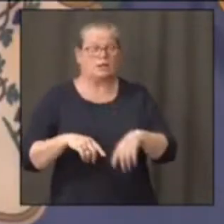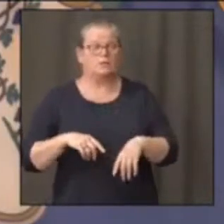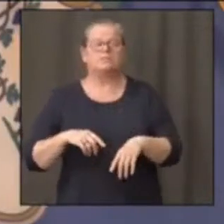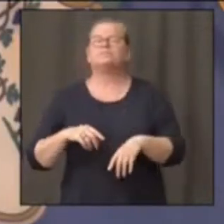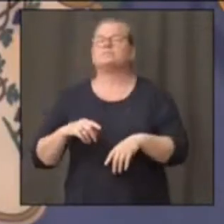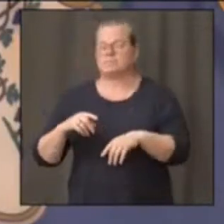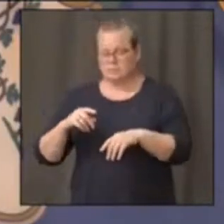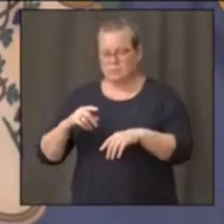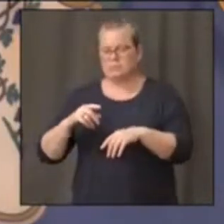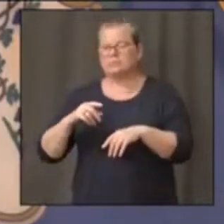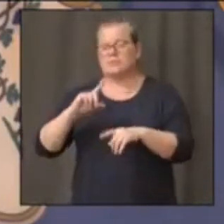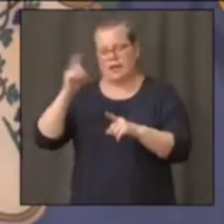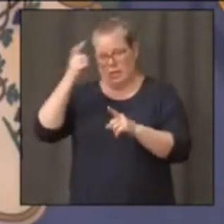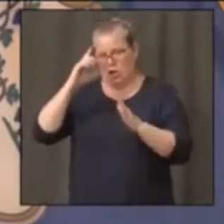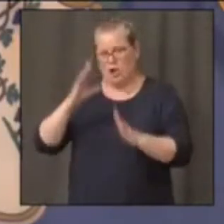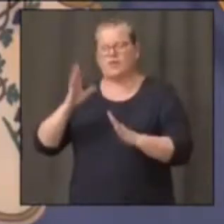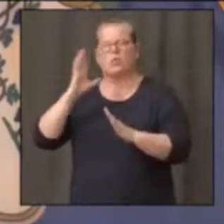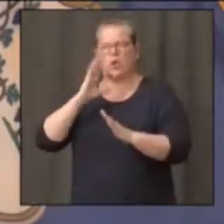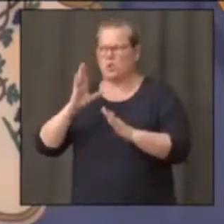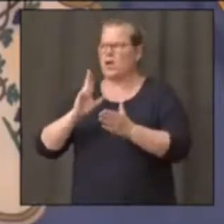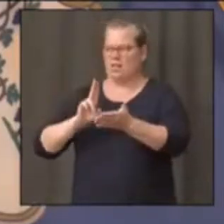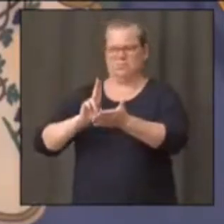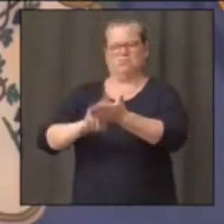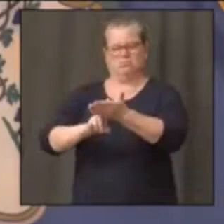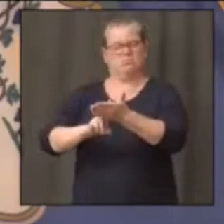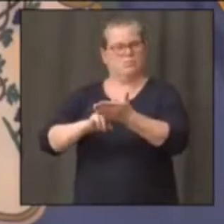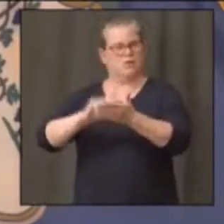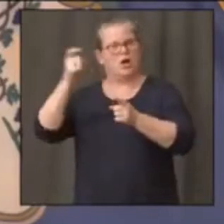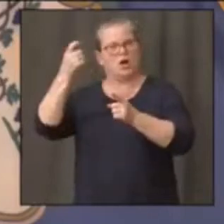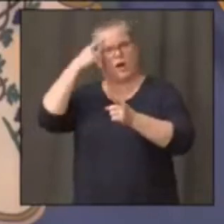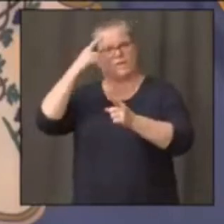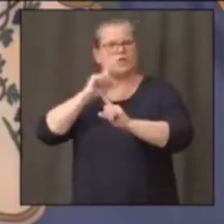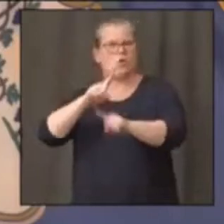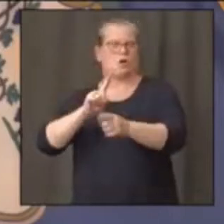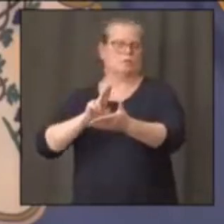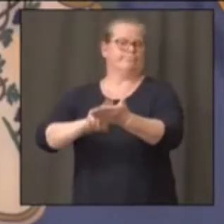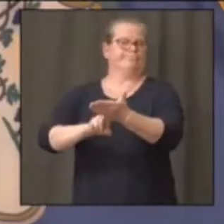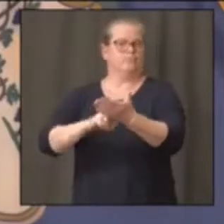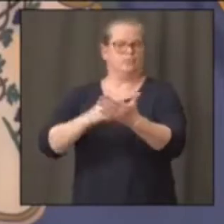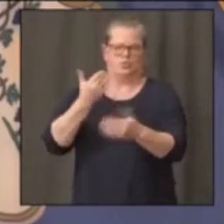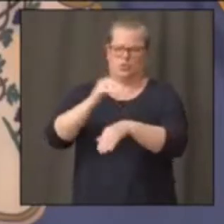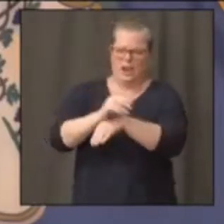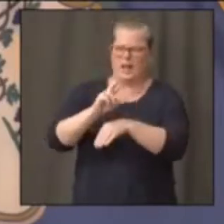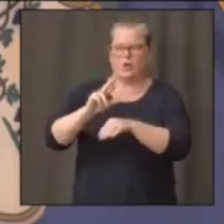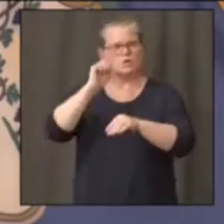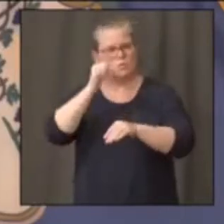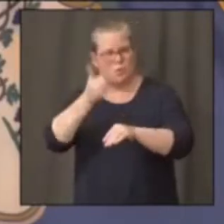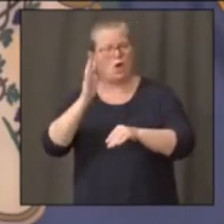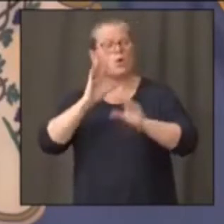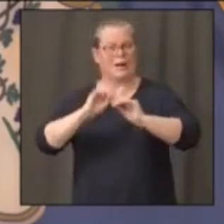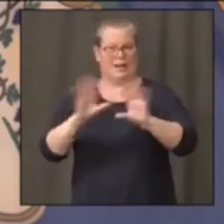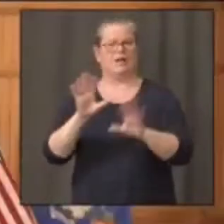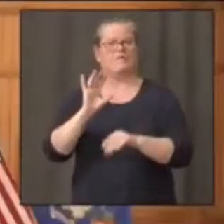an executive order. I think that's tonight or tomorrow, that will clarify that in no uncertain terms.